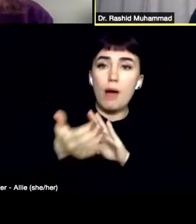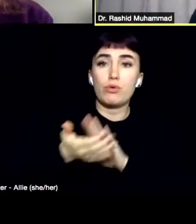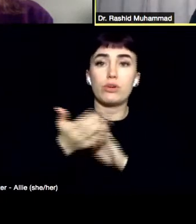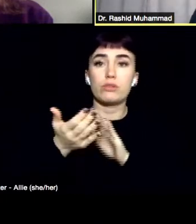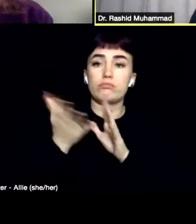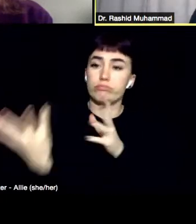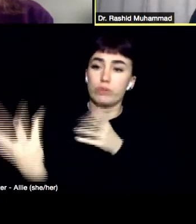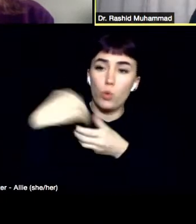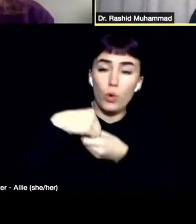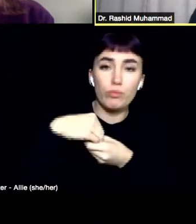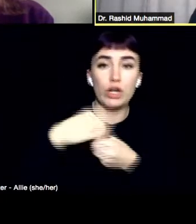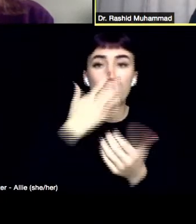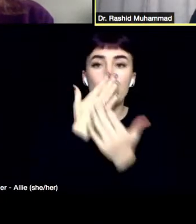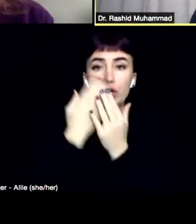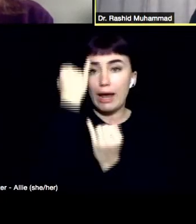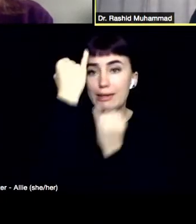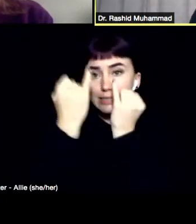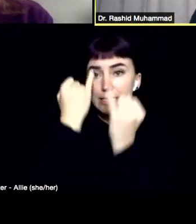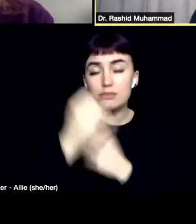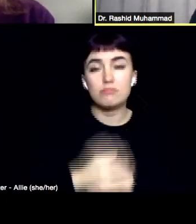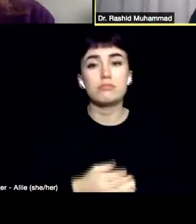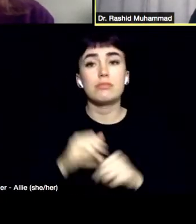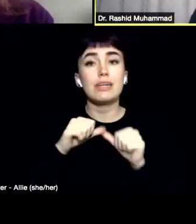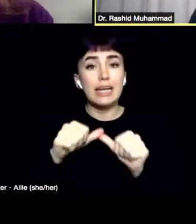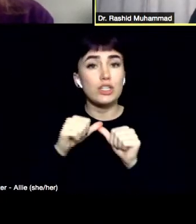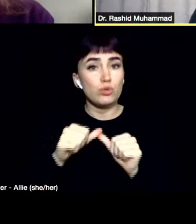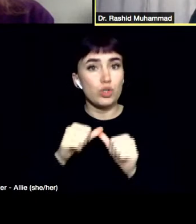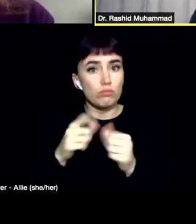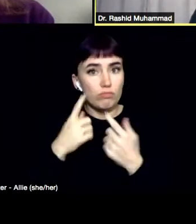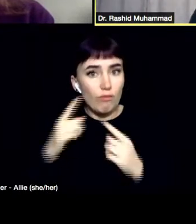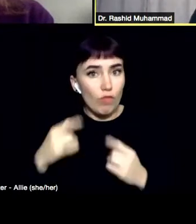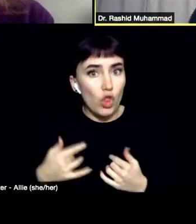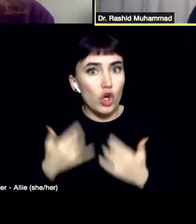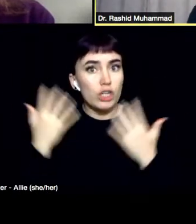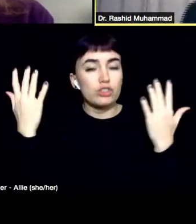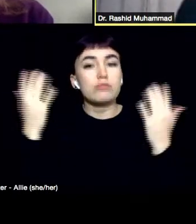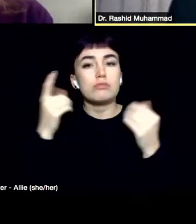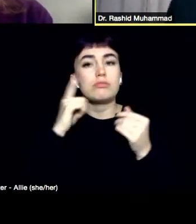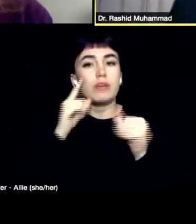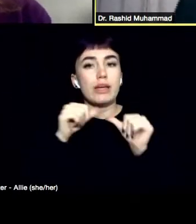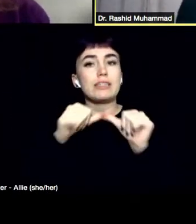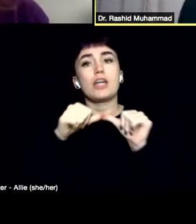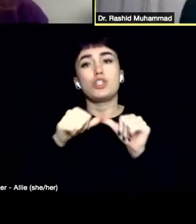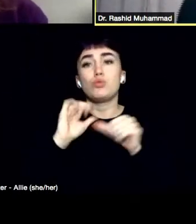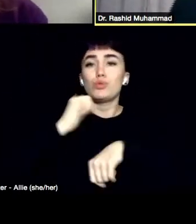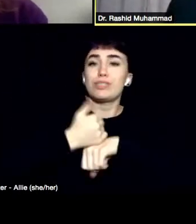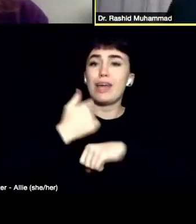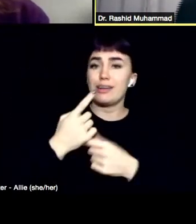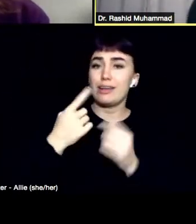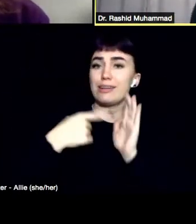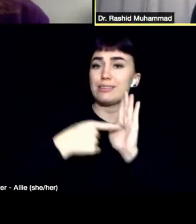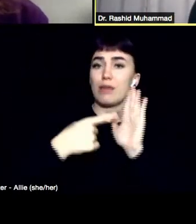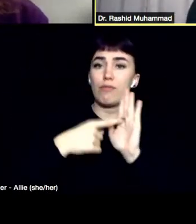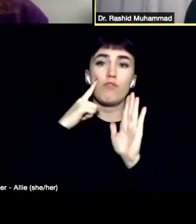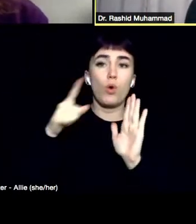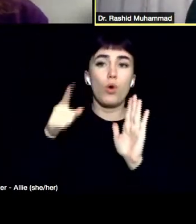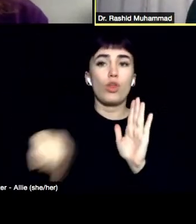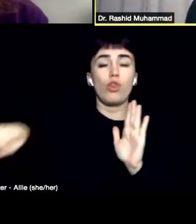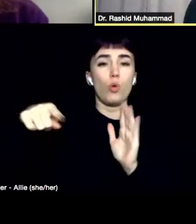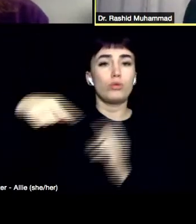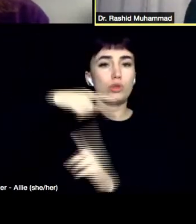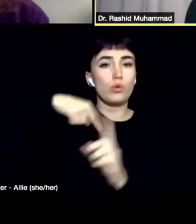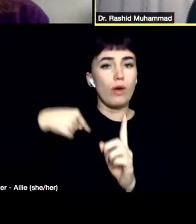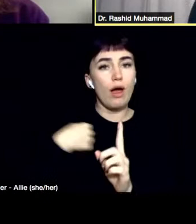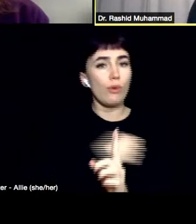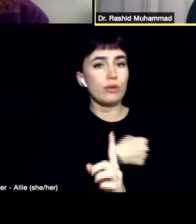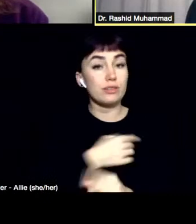good ideas, continue to flourish, and continue to set an example for those around us. I